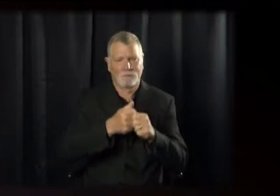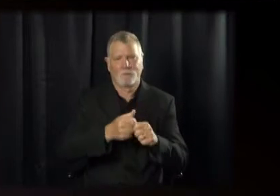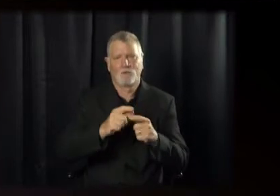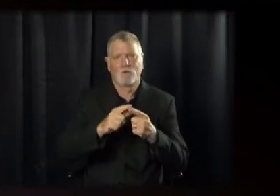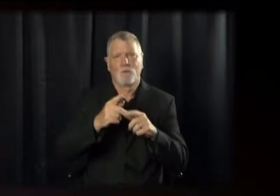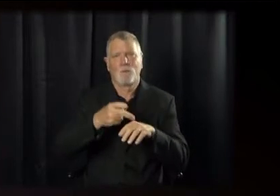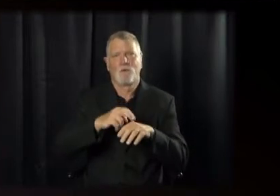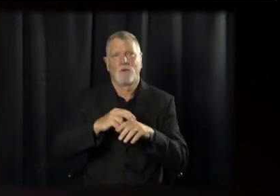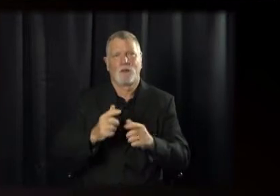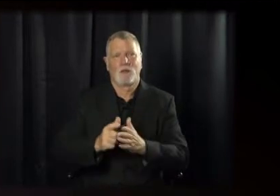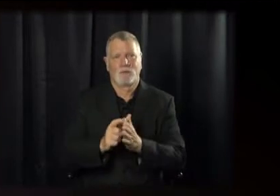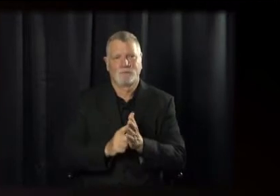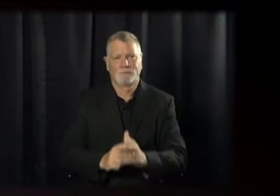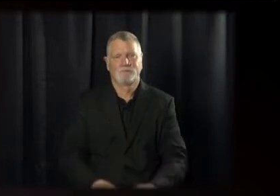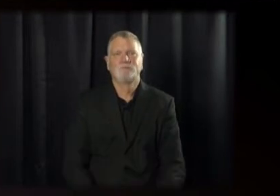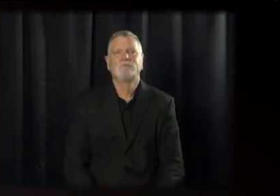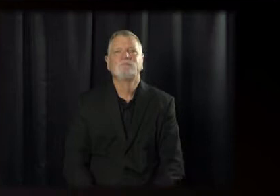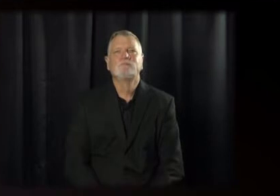law.